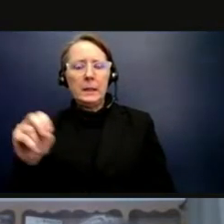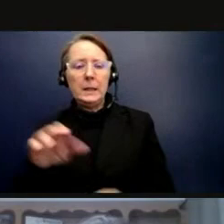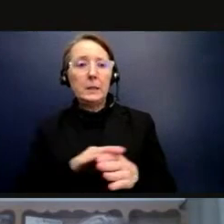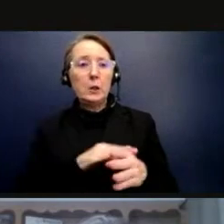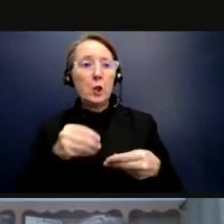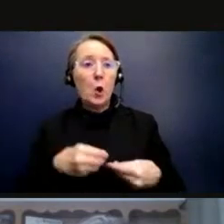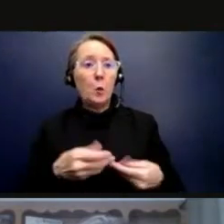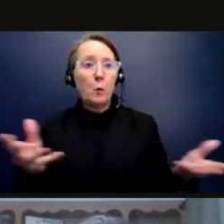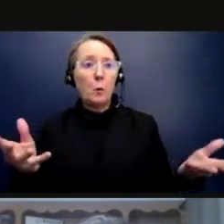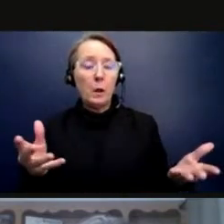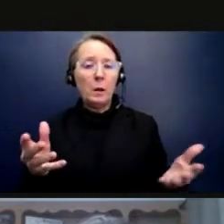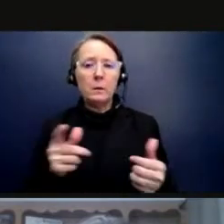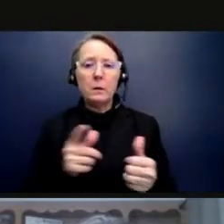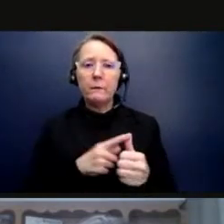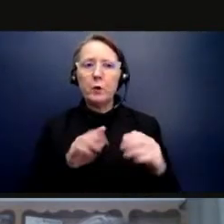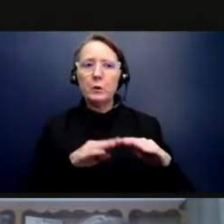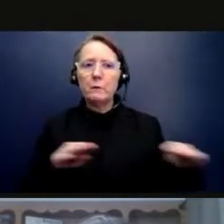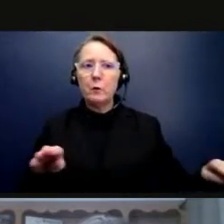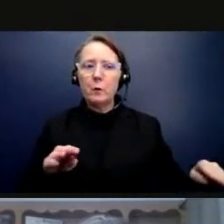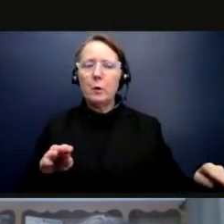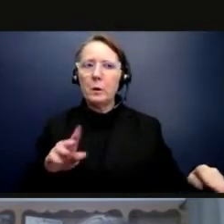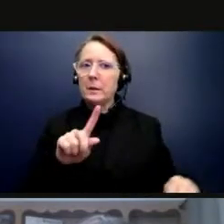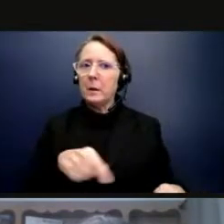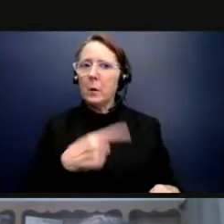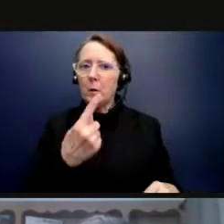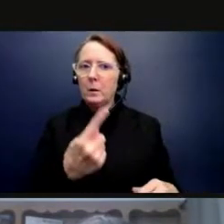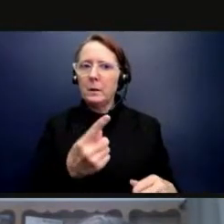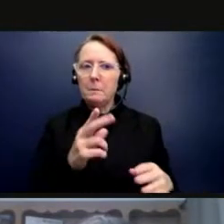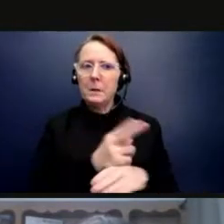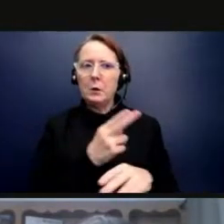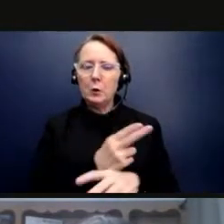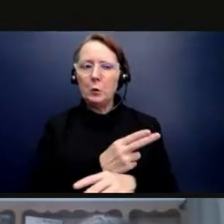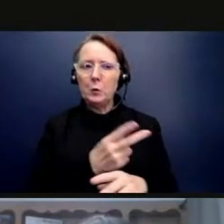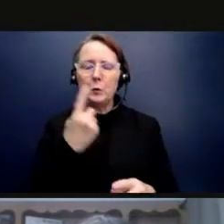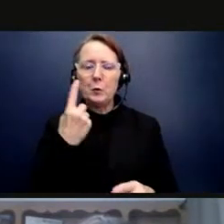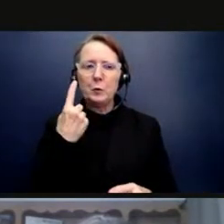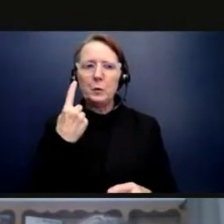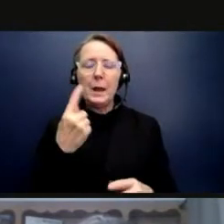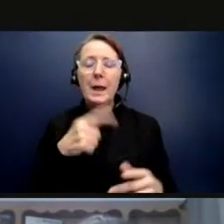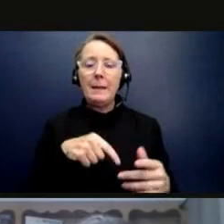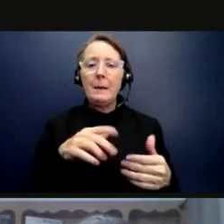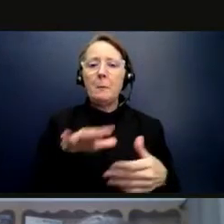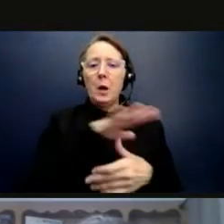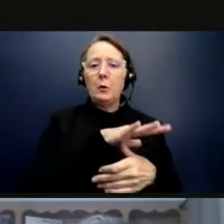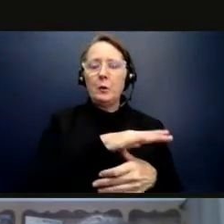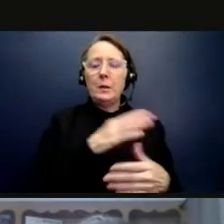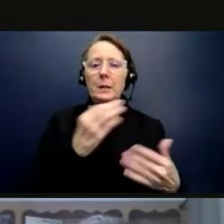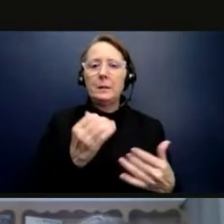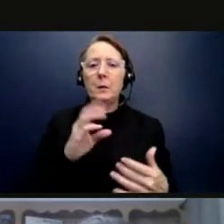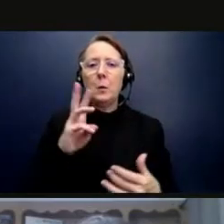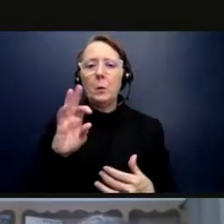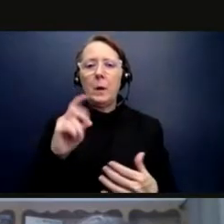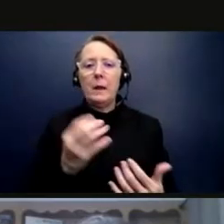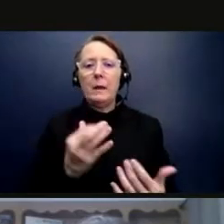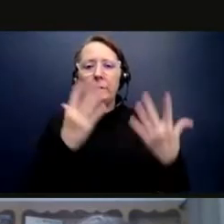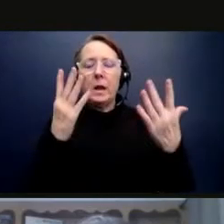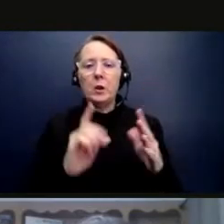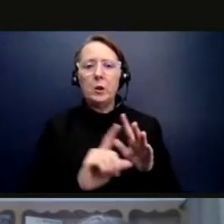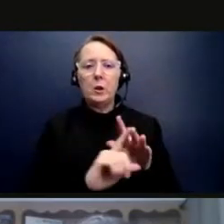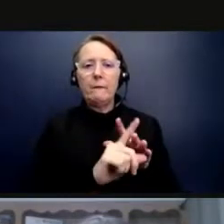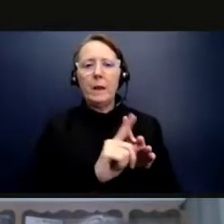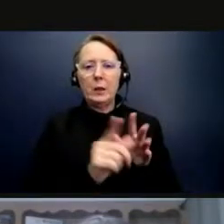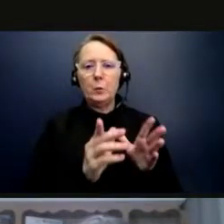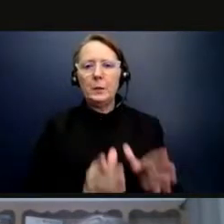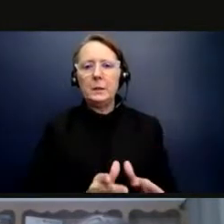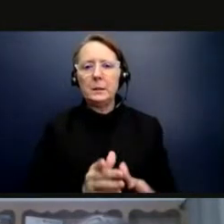believe, the first floor is being utilized. And that is, like you said, prioritized for wildfire evacuees. And